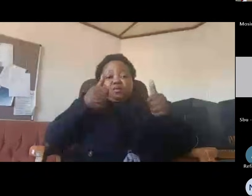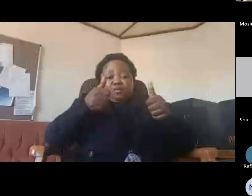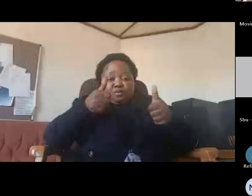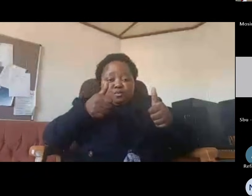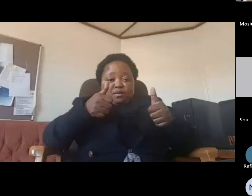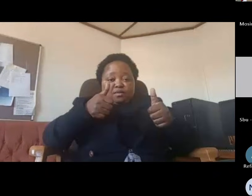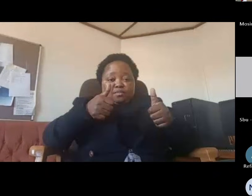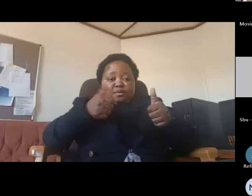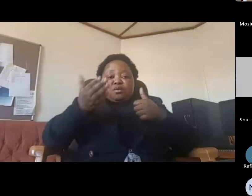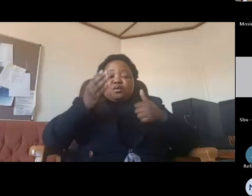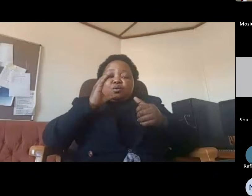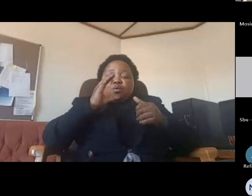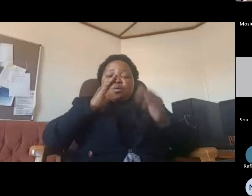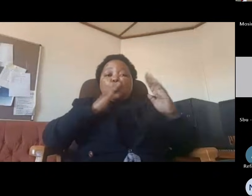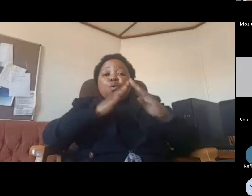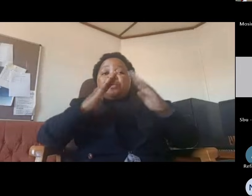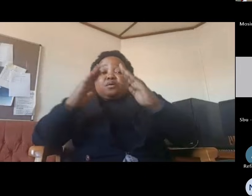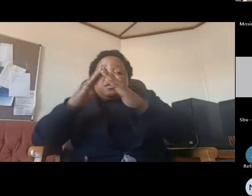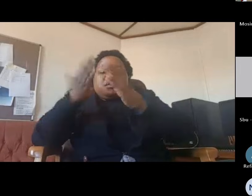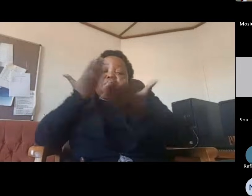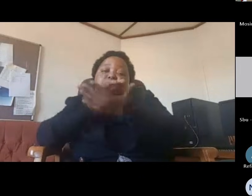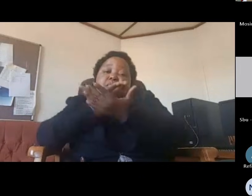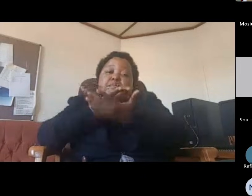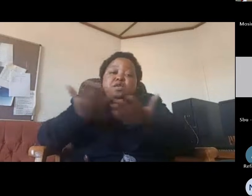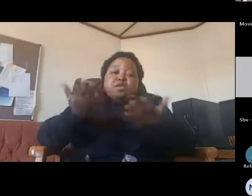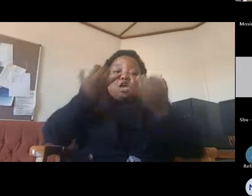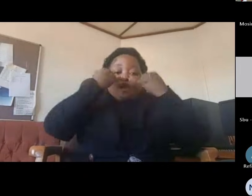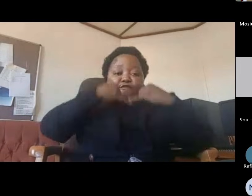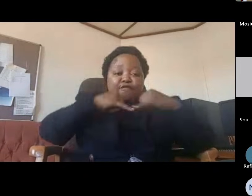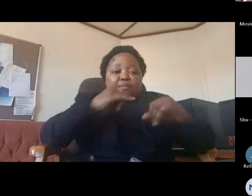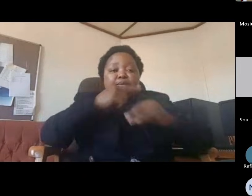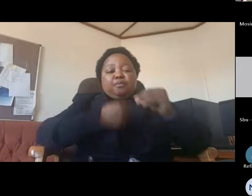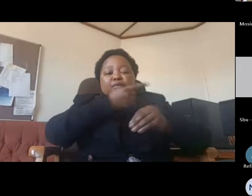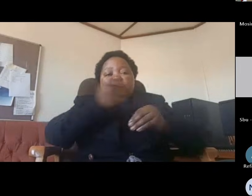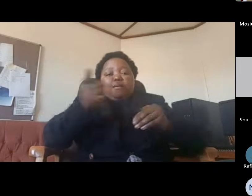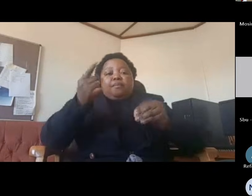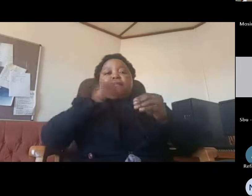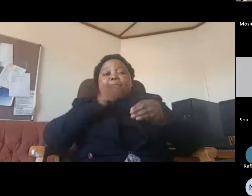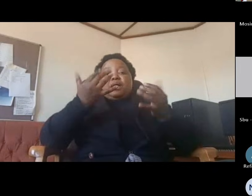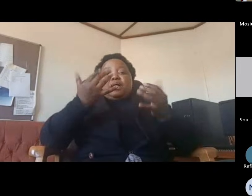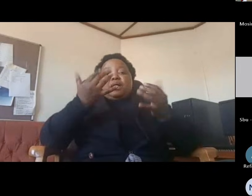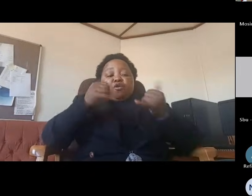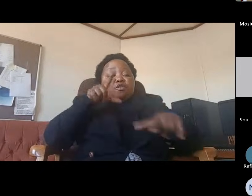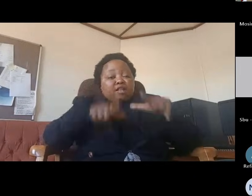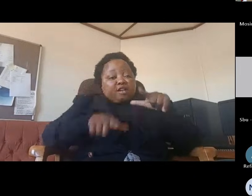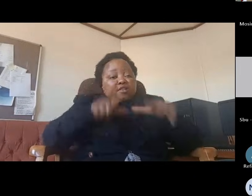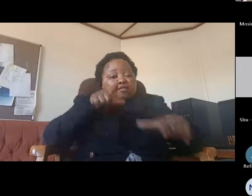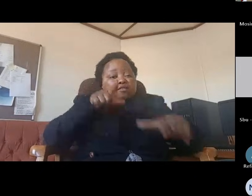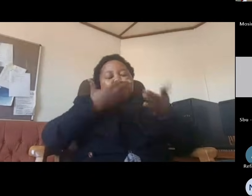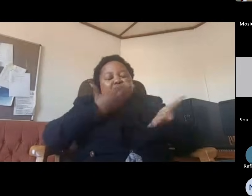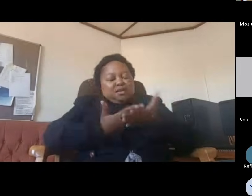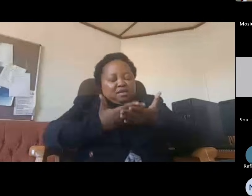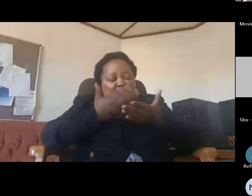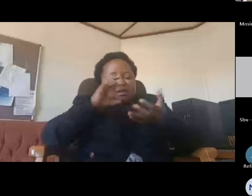communities may be informed about them, but the levels that they can actually assimilate that,